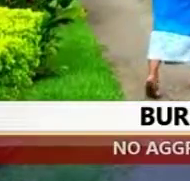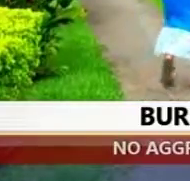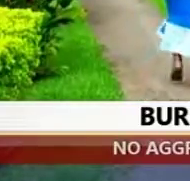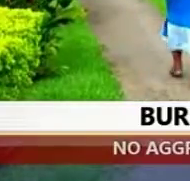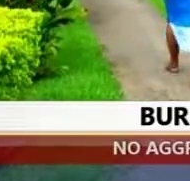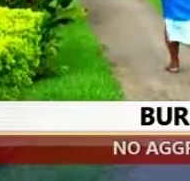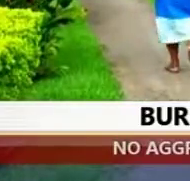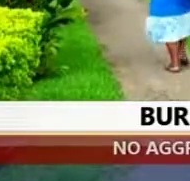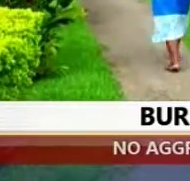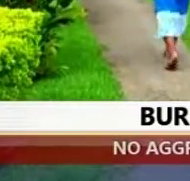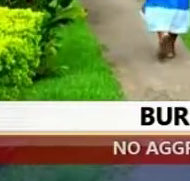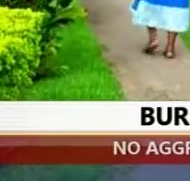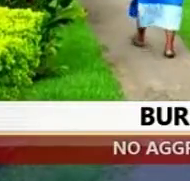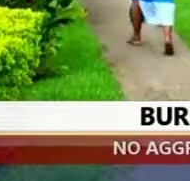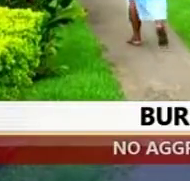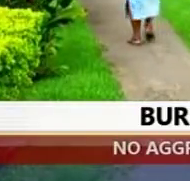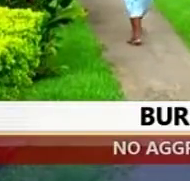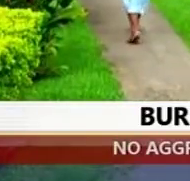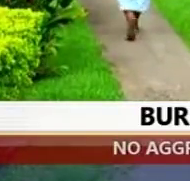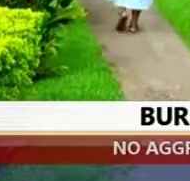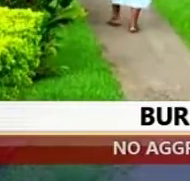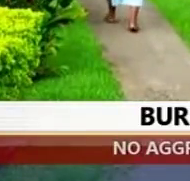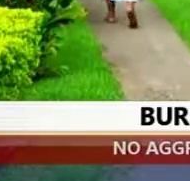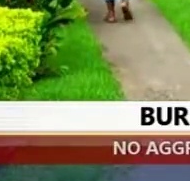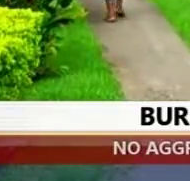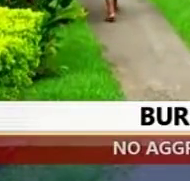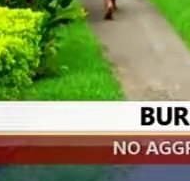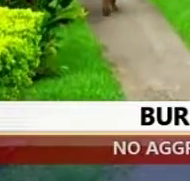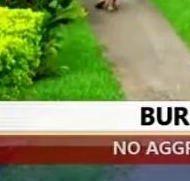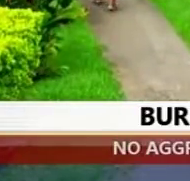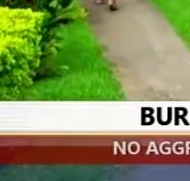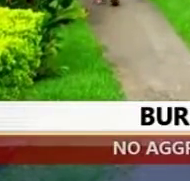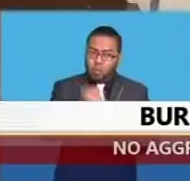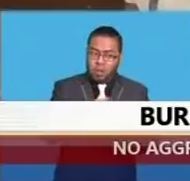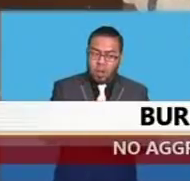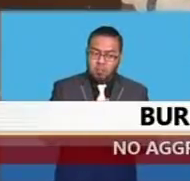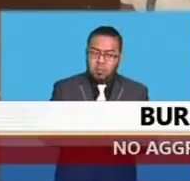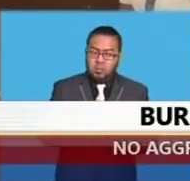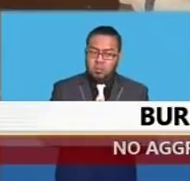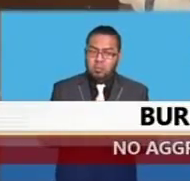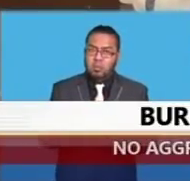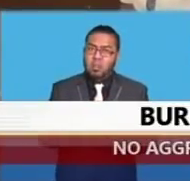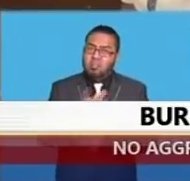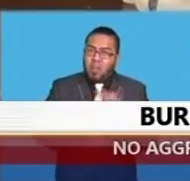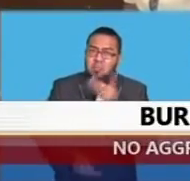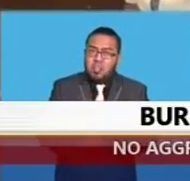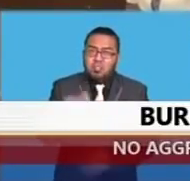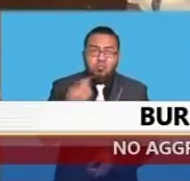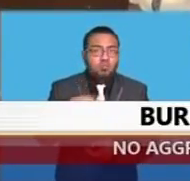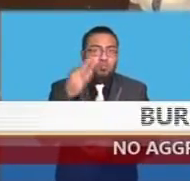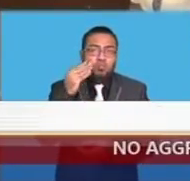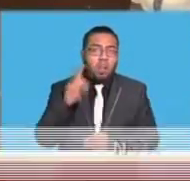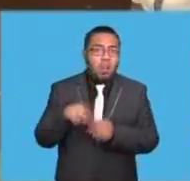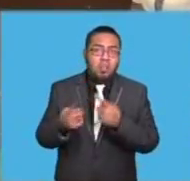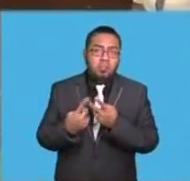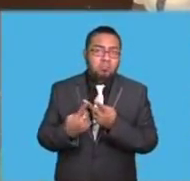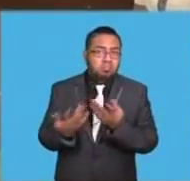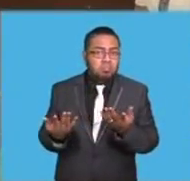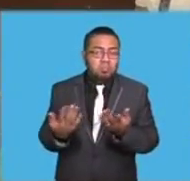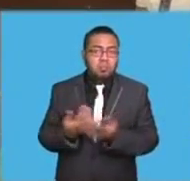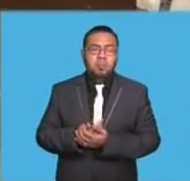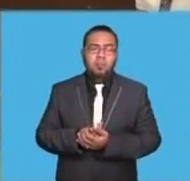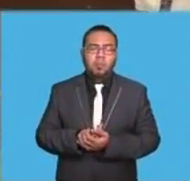many enumerators failed to verbally ask for the respondent's ethnic background. Instead, the data was collected based on the